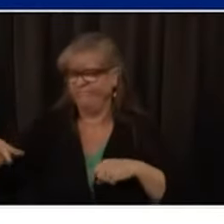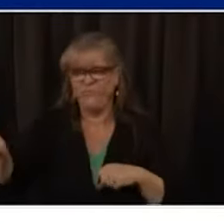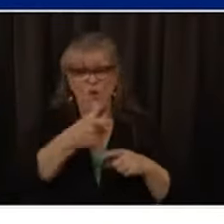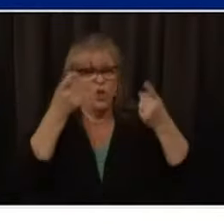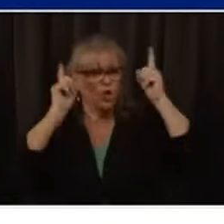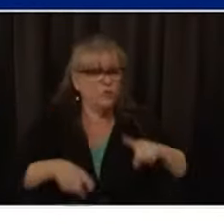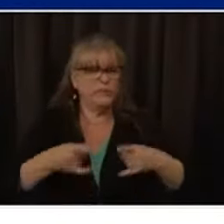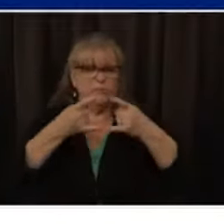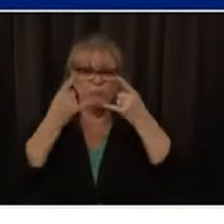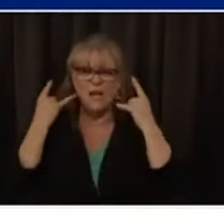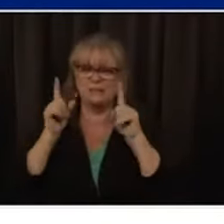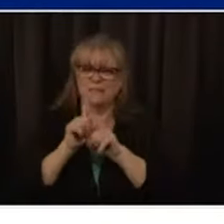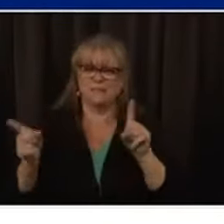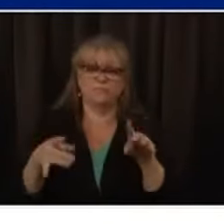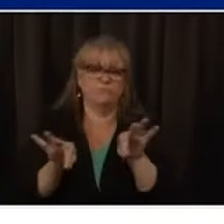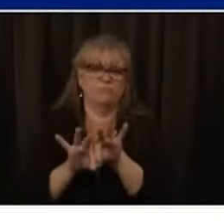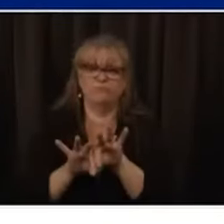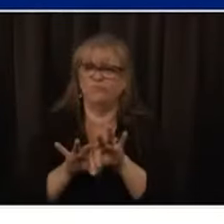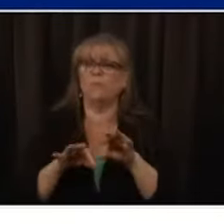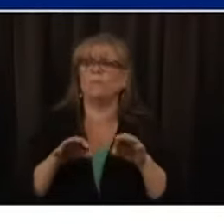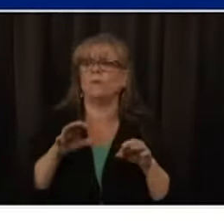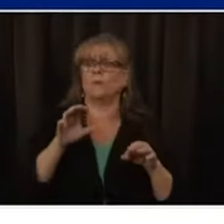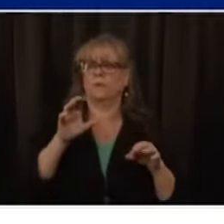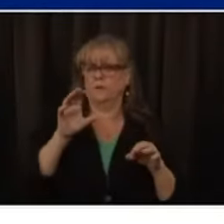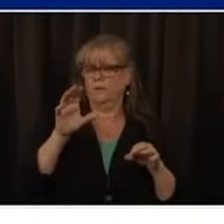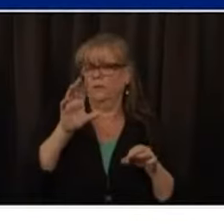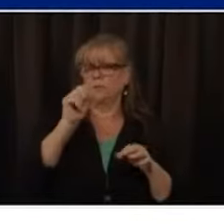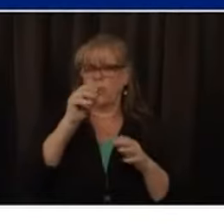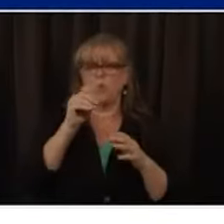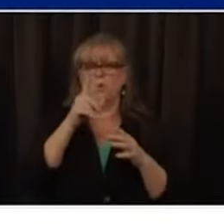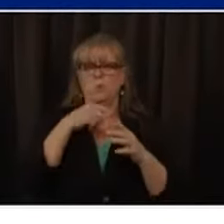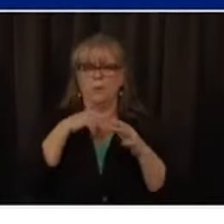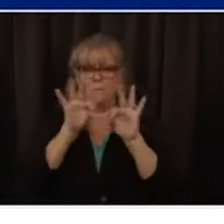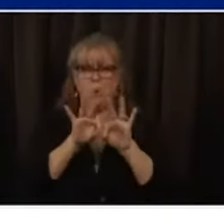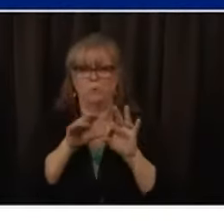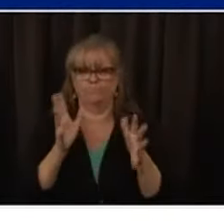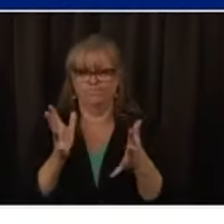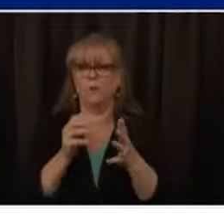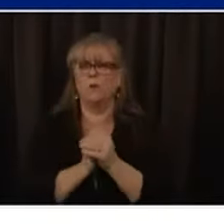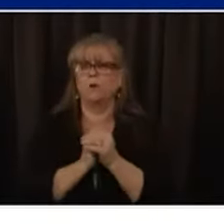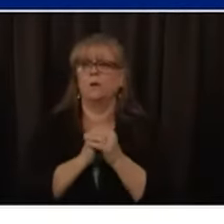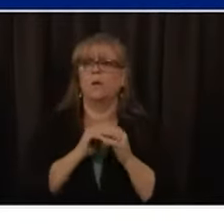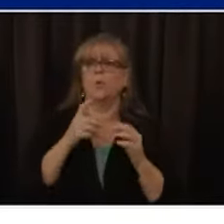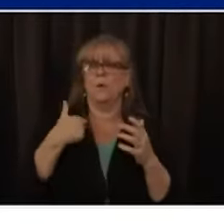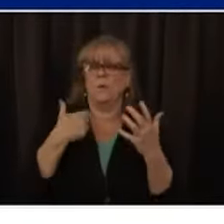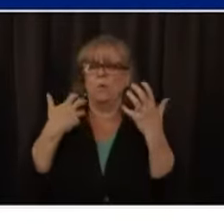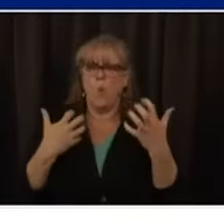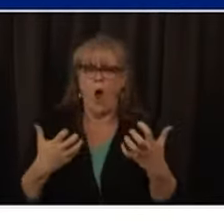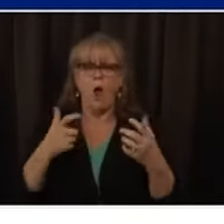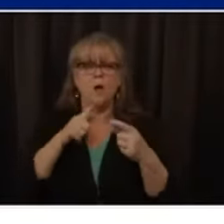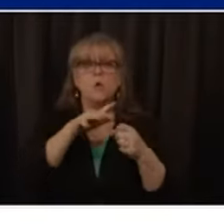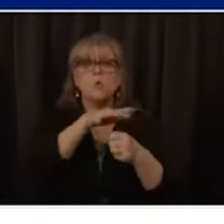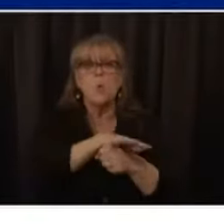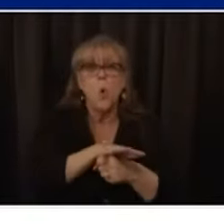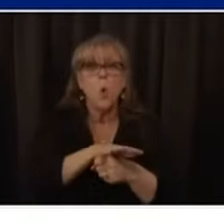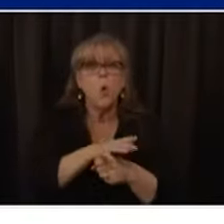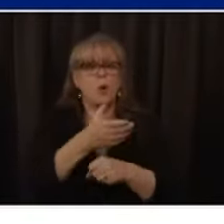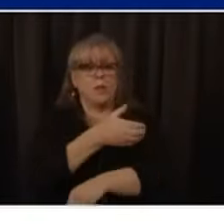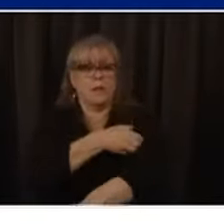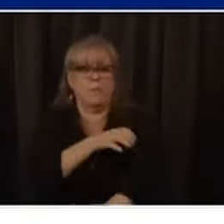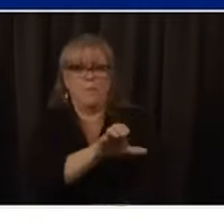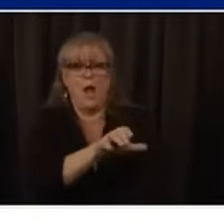health order. We want local governments to be able to be more nimble, creating local orders where necessary,